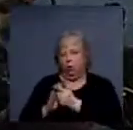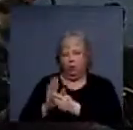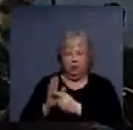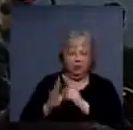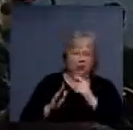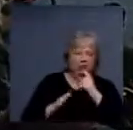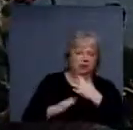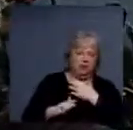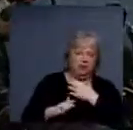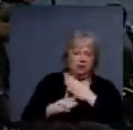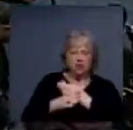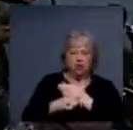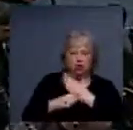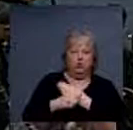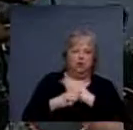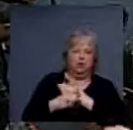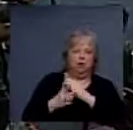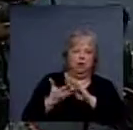ordinances.